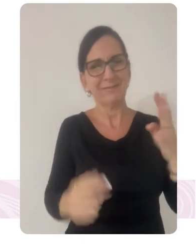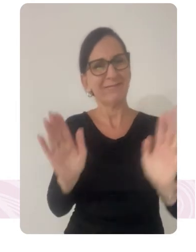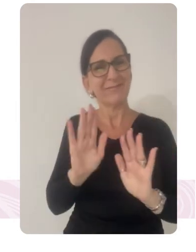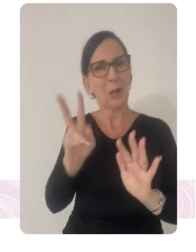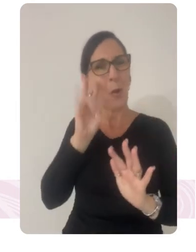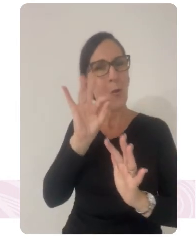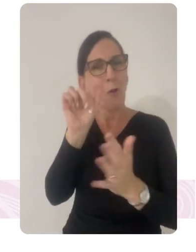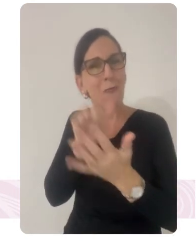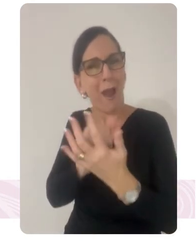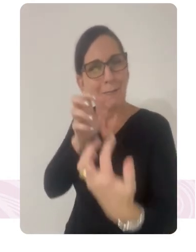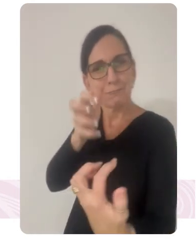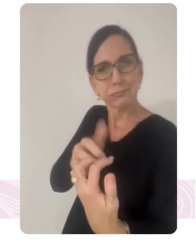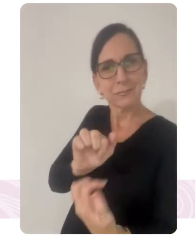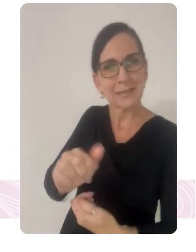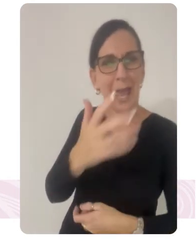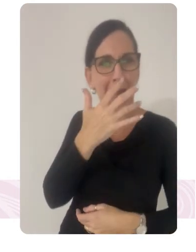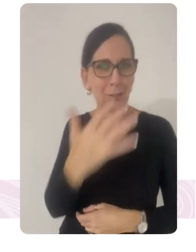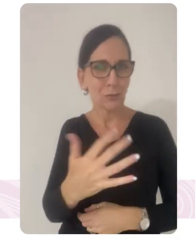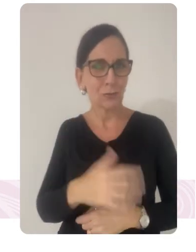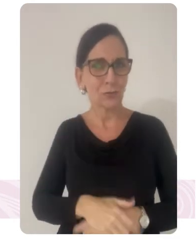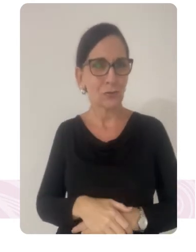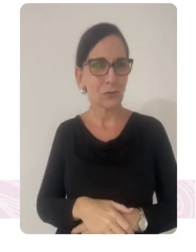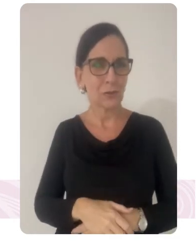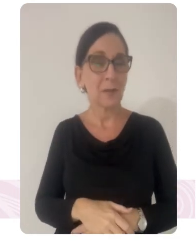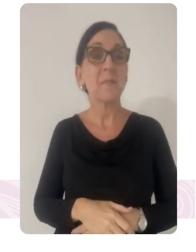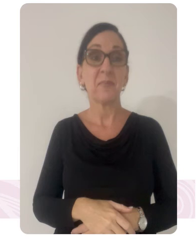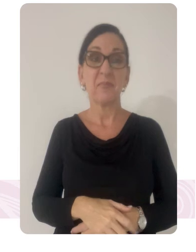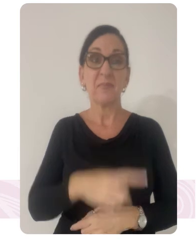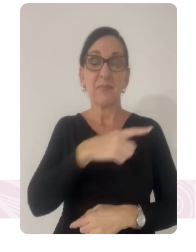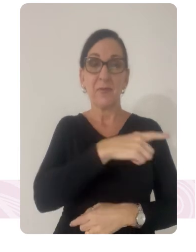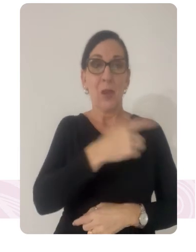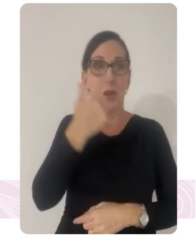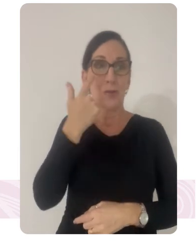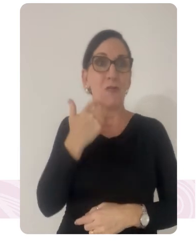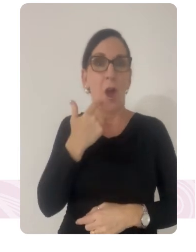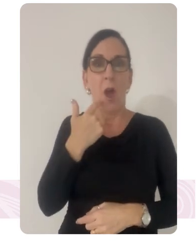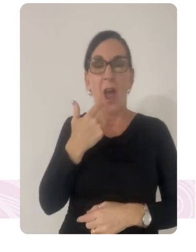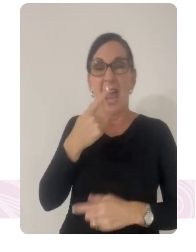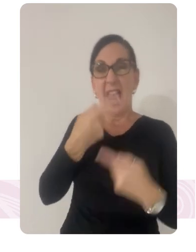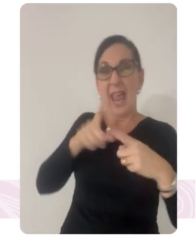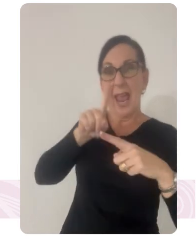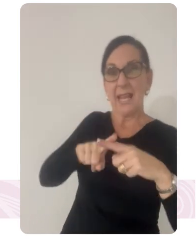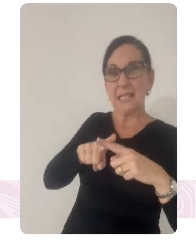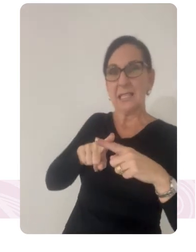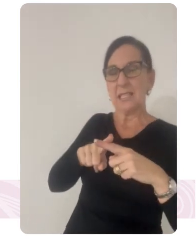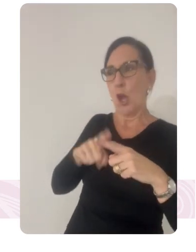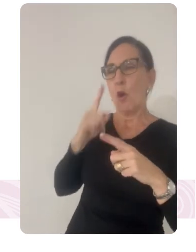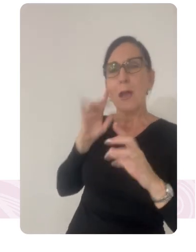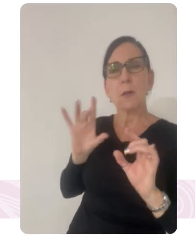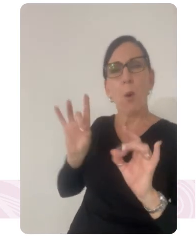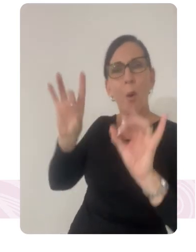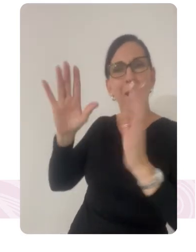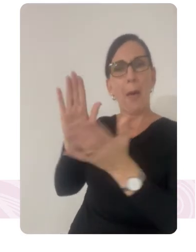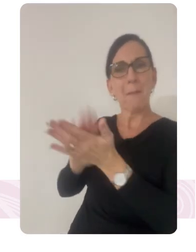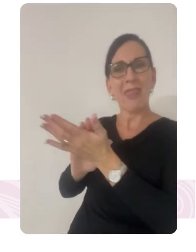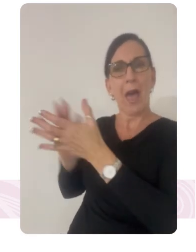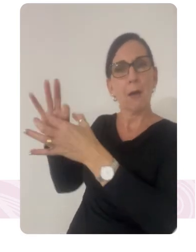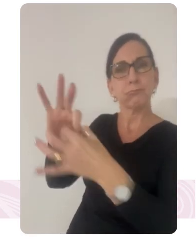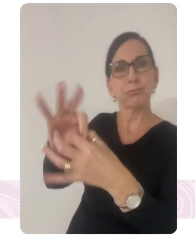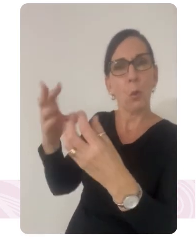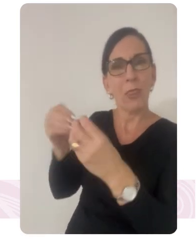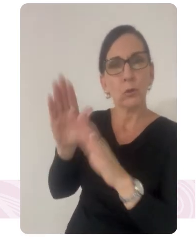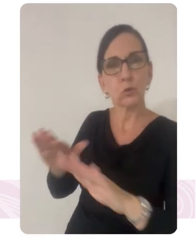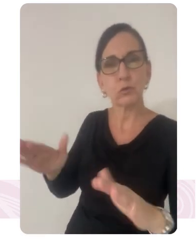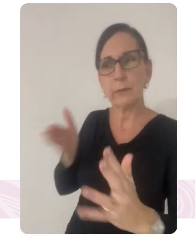roles. Disrupting relationships with the children can include the ex-partner trying to disrupt the mother's relationship with